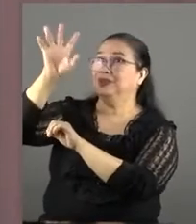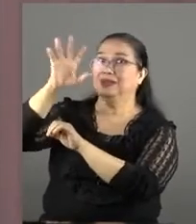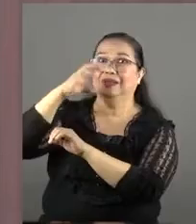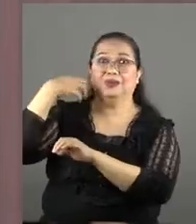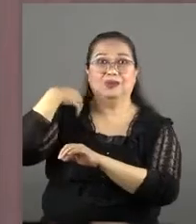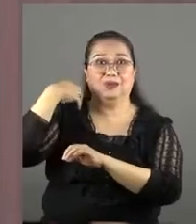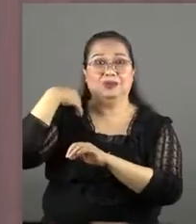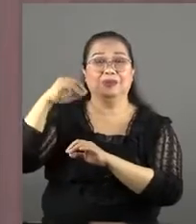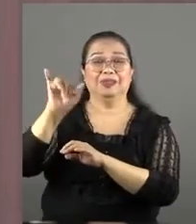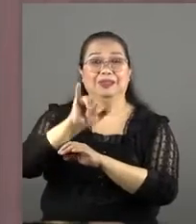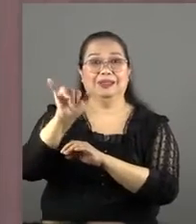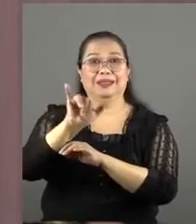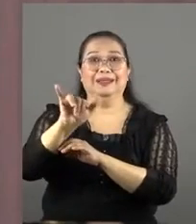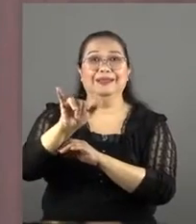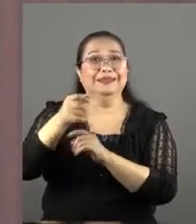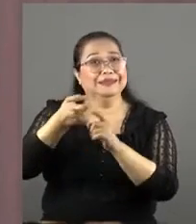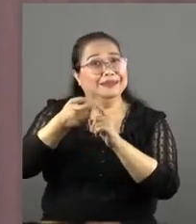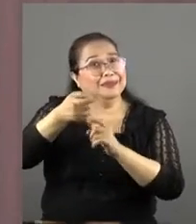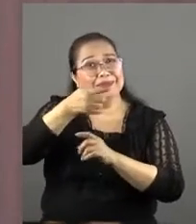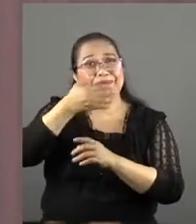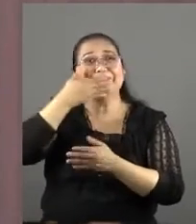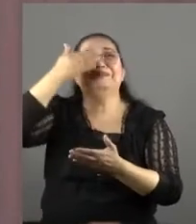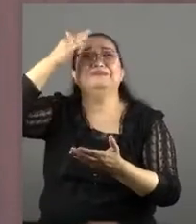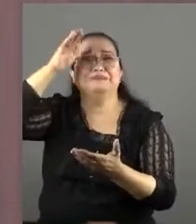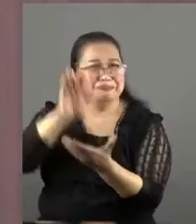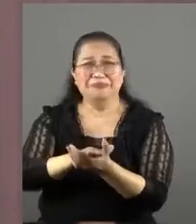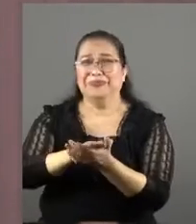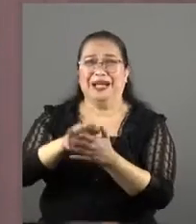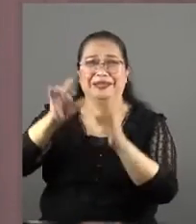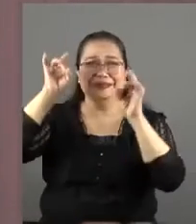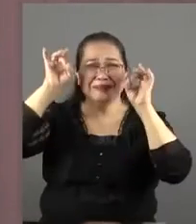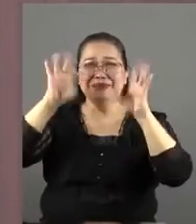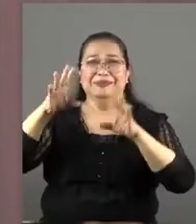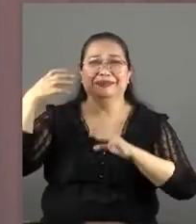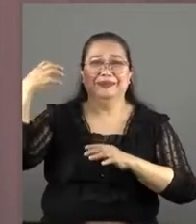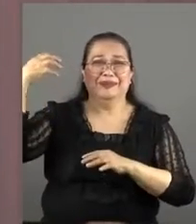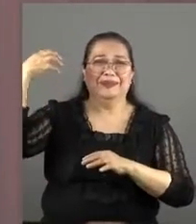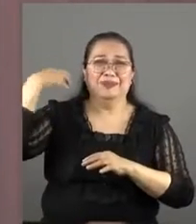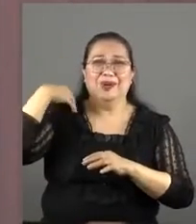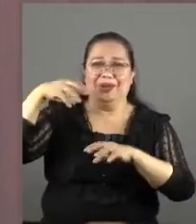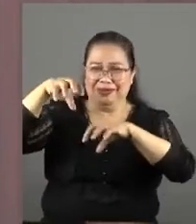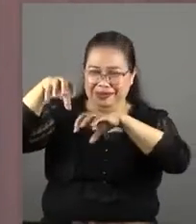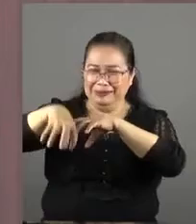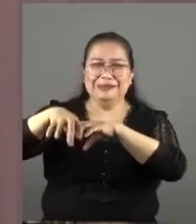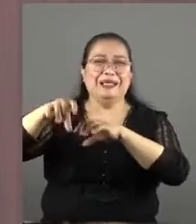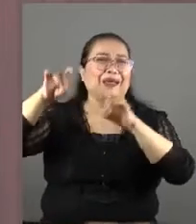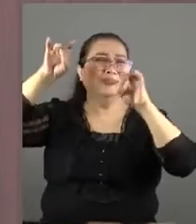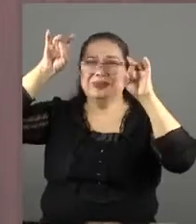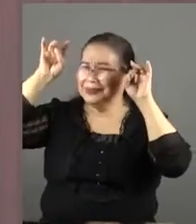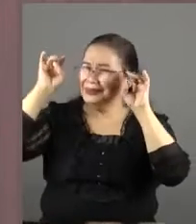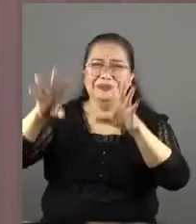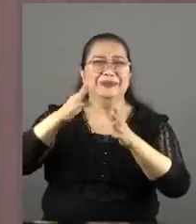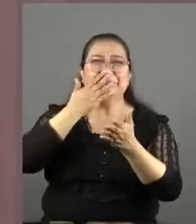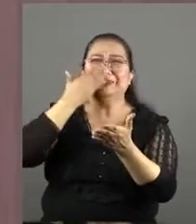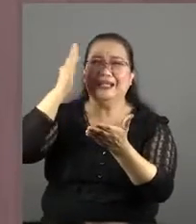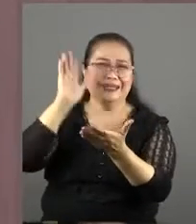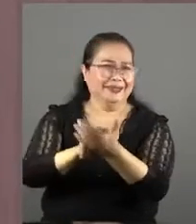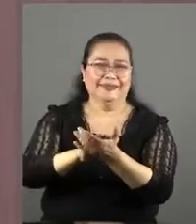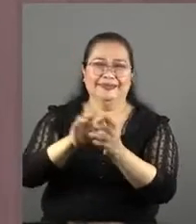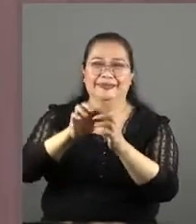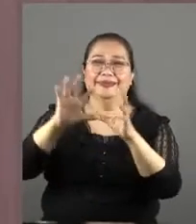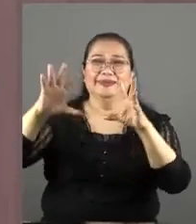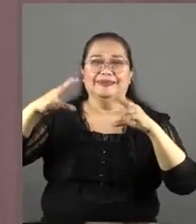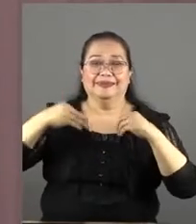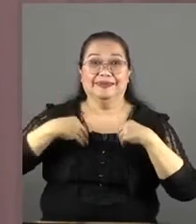is like the boss from hell. Don't blame God when you've got a neighbor from hell. Sometimes we get those. But what this